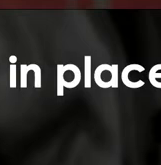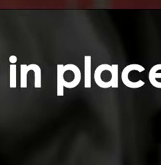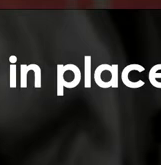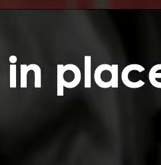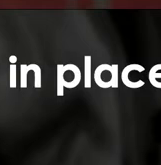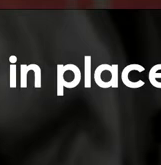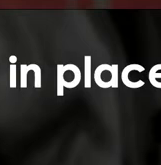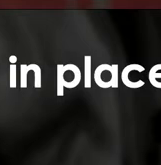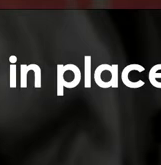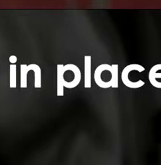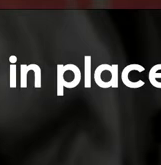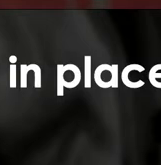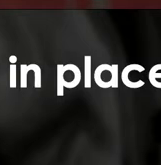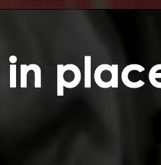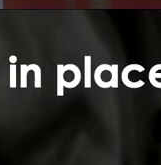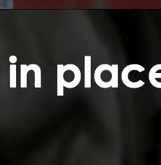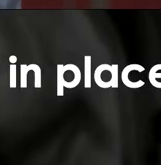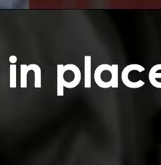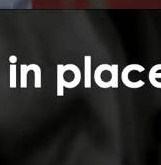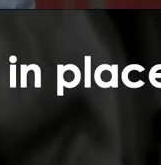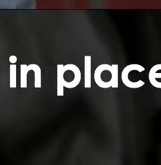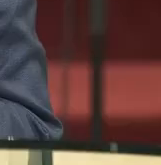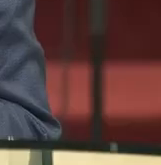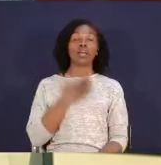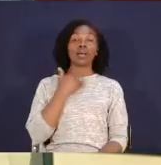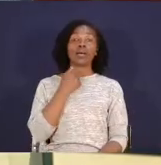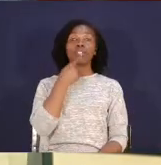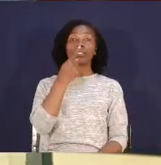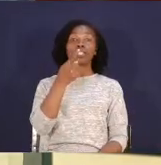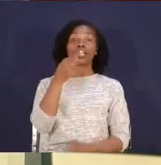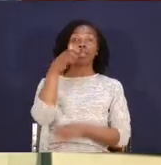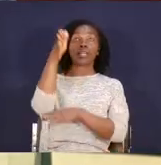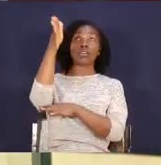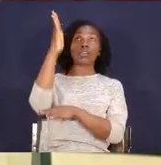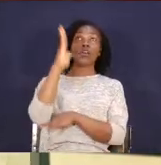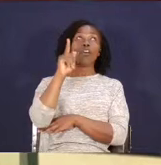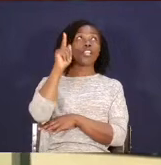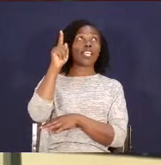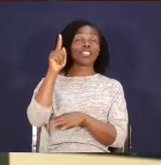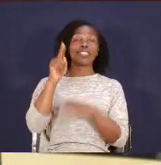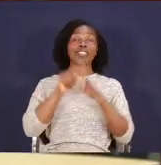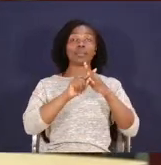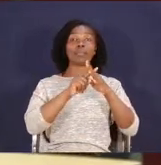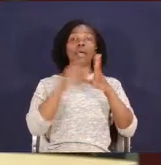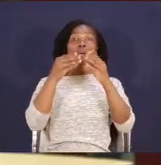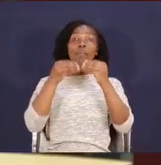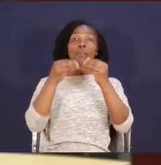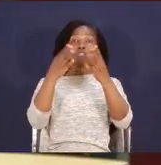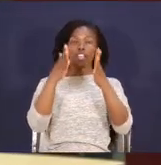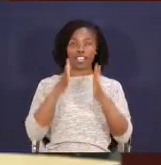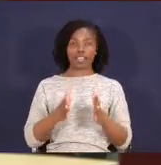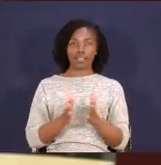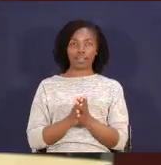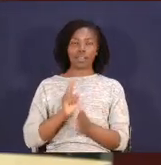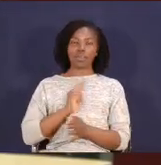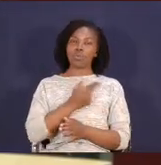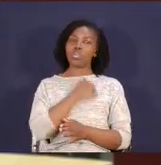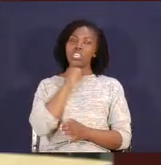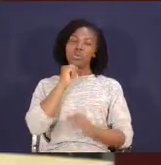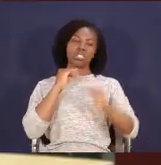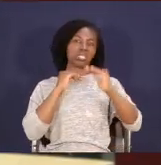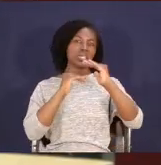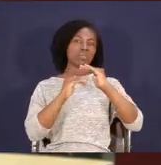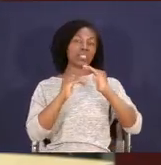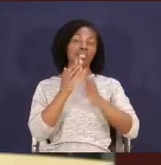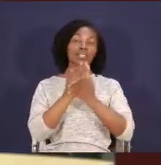we receive. And let me say that God as a source is not limited. And there are some people in the Bible who discovered